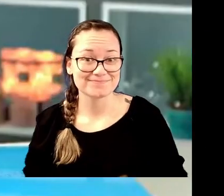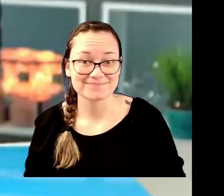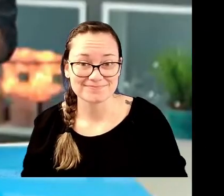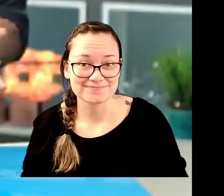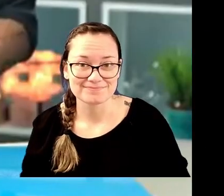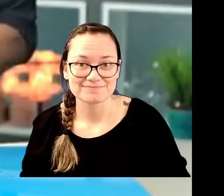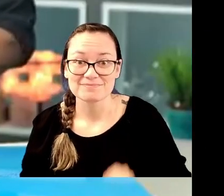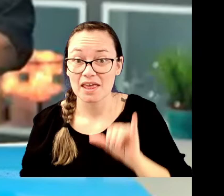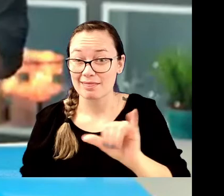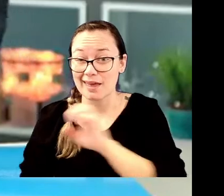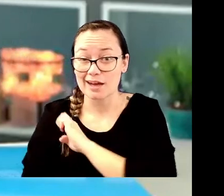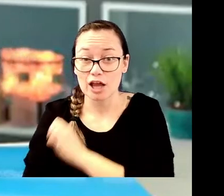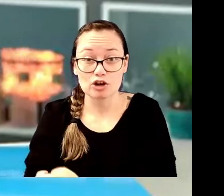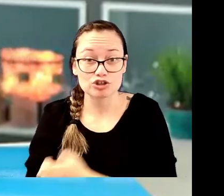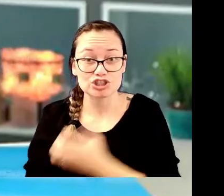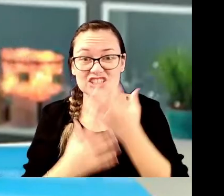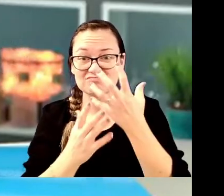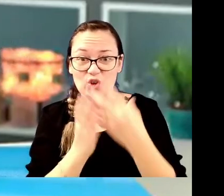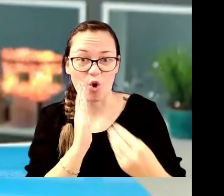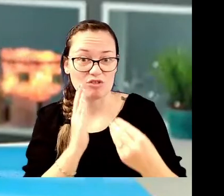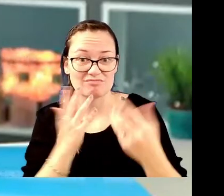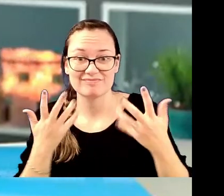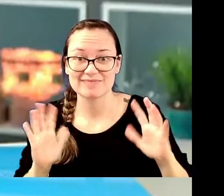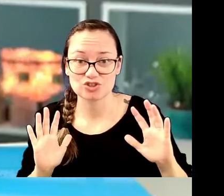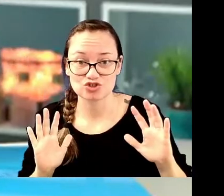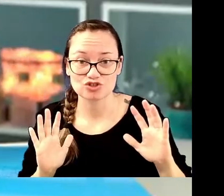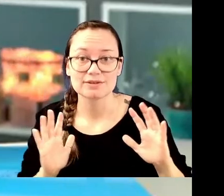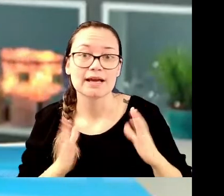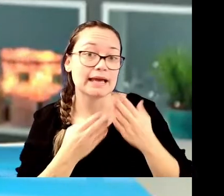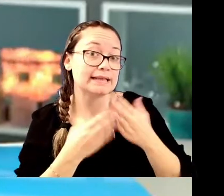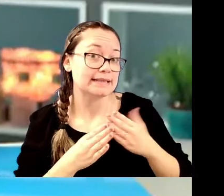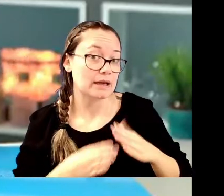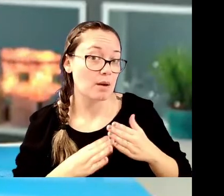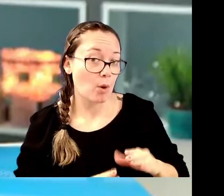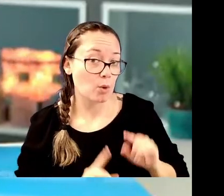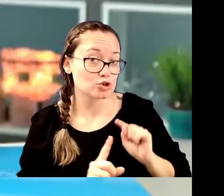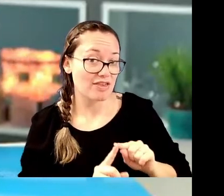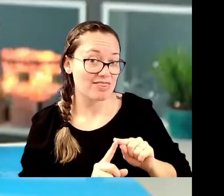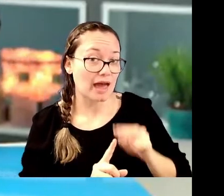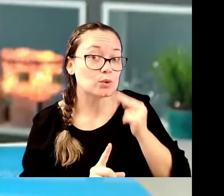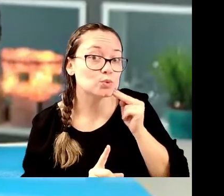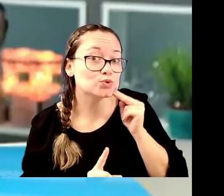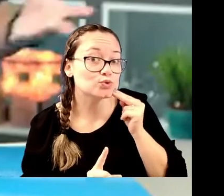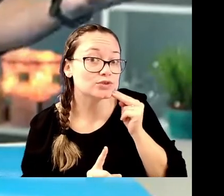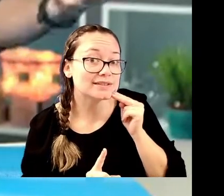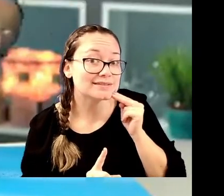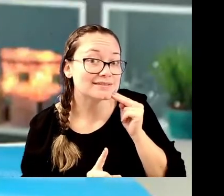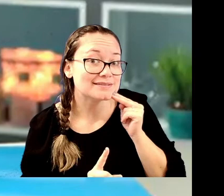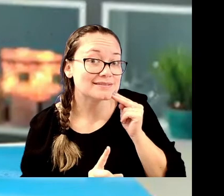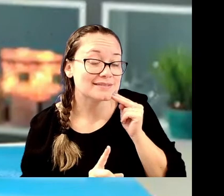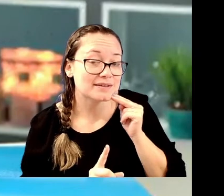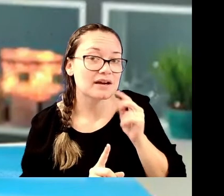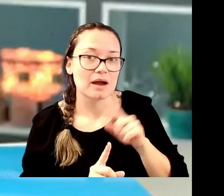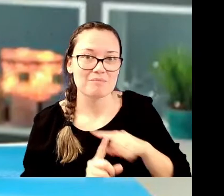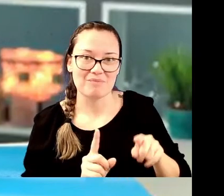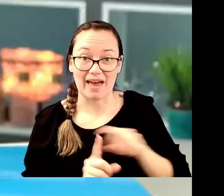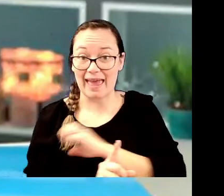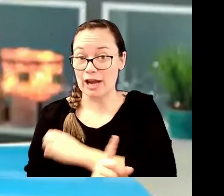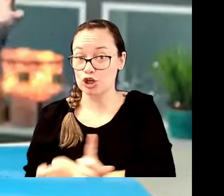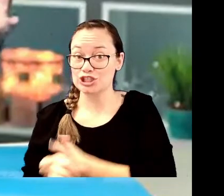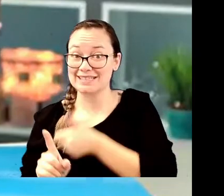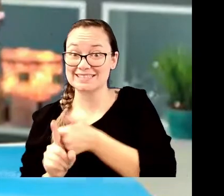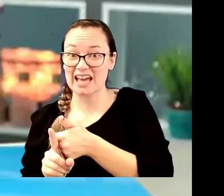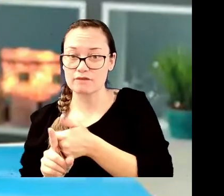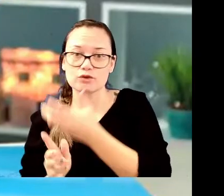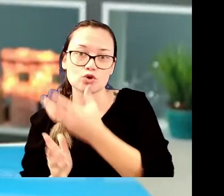that energy is being gone. The decomposers are eventually going to give those nutrients back, okay? But the energy is just going to be lost